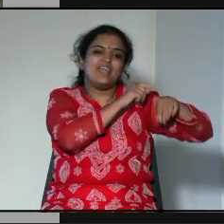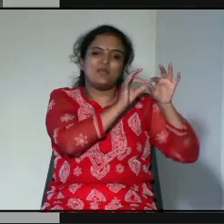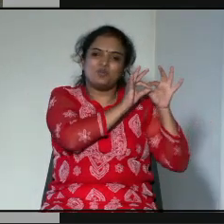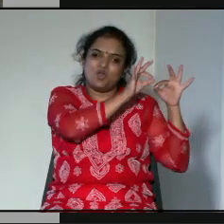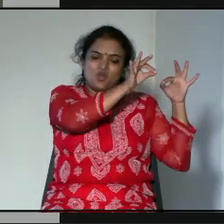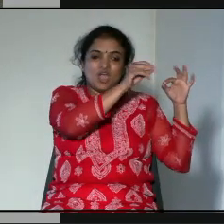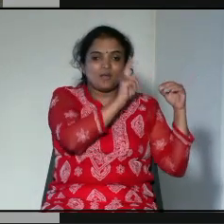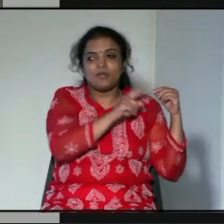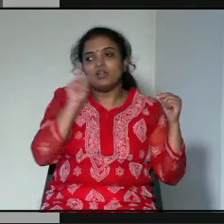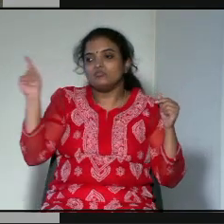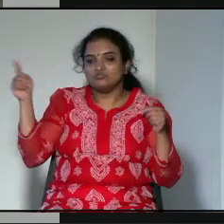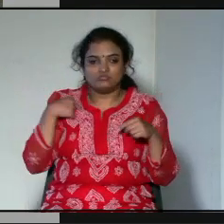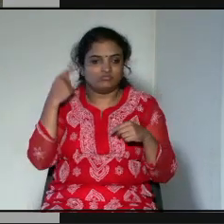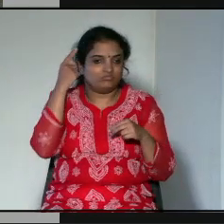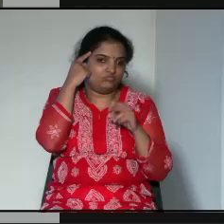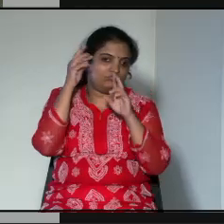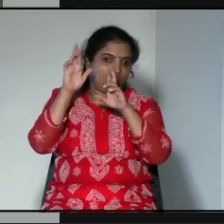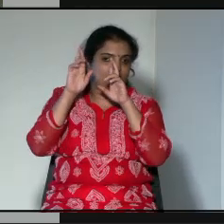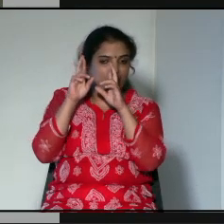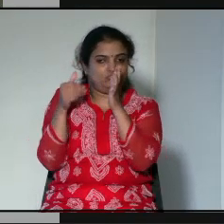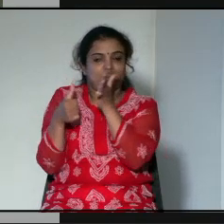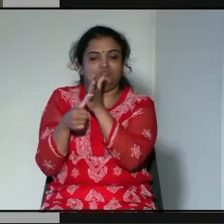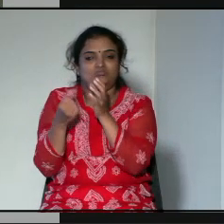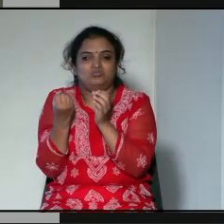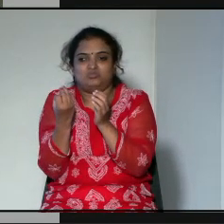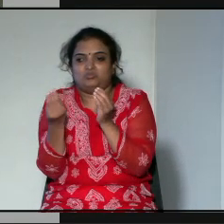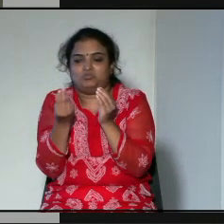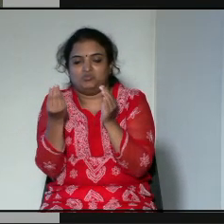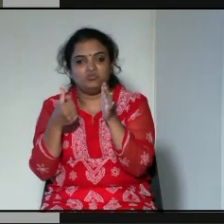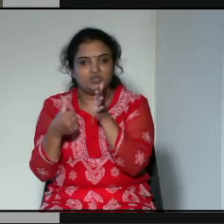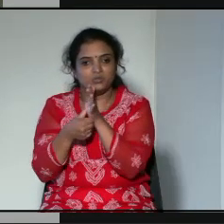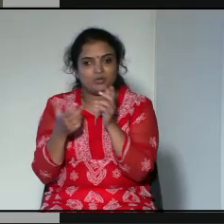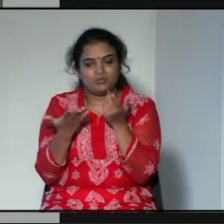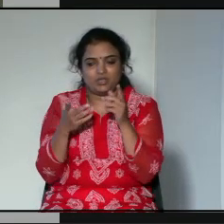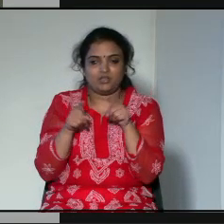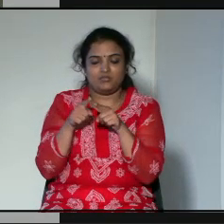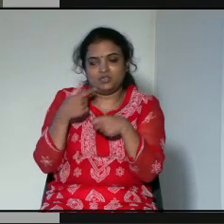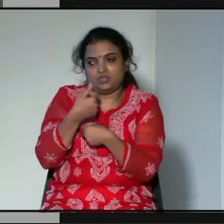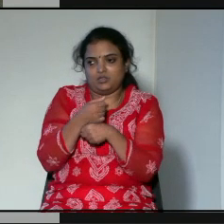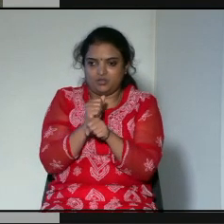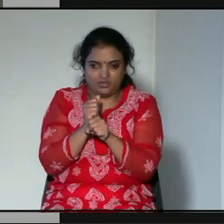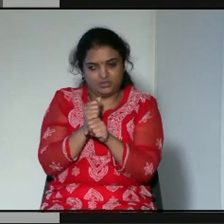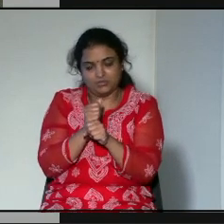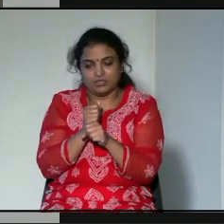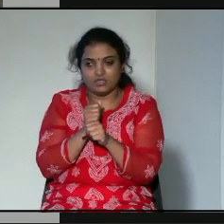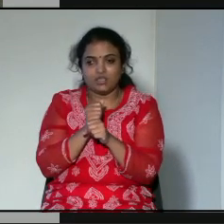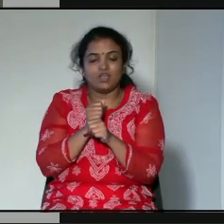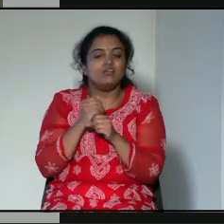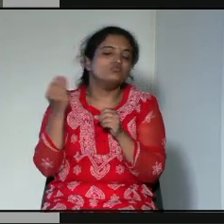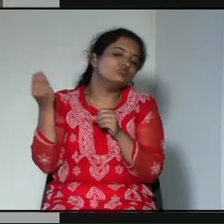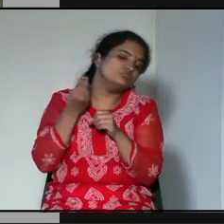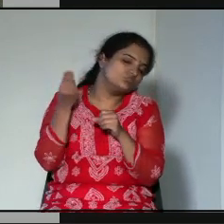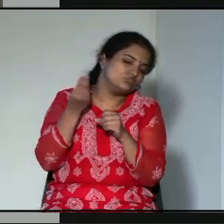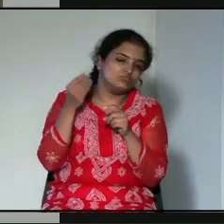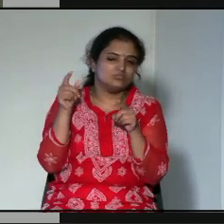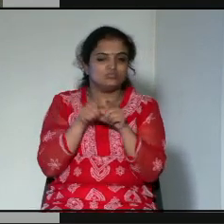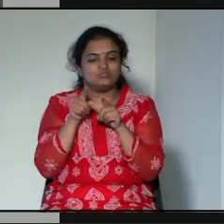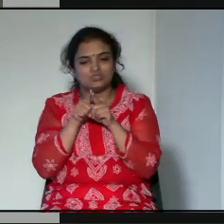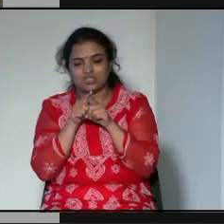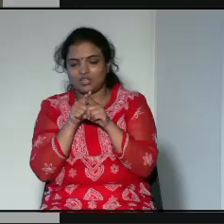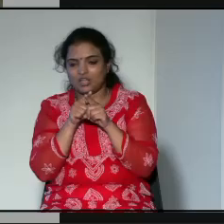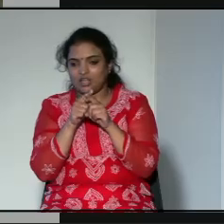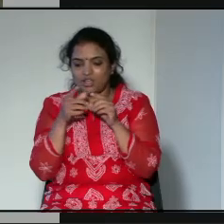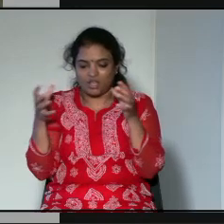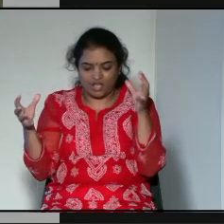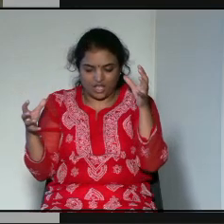Several parts of the densely inscribed torso and limbs of the Buddha had already been cast, and some parts had even been welded